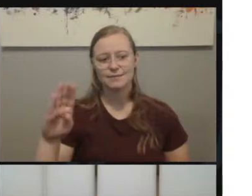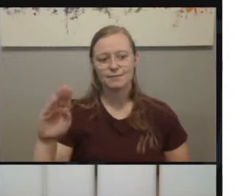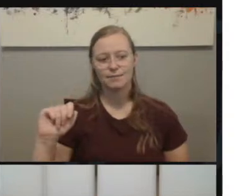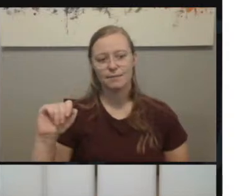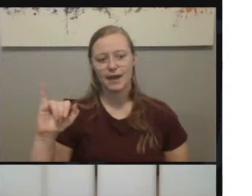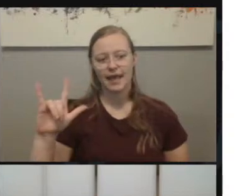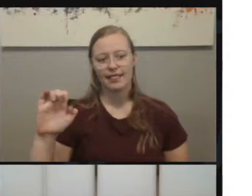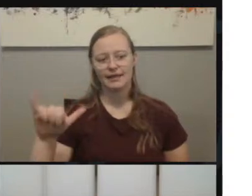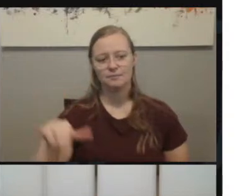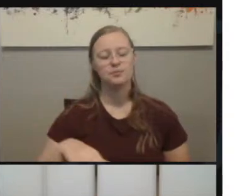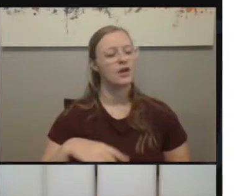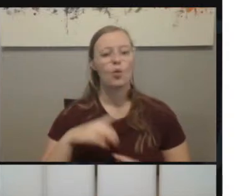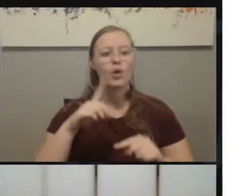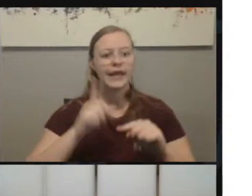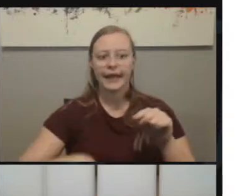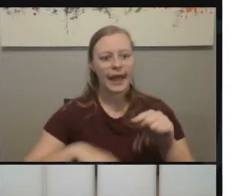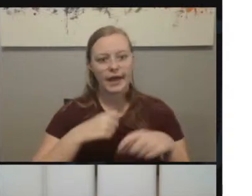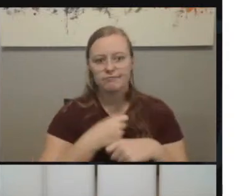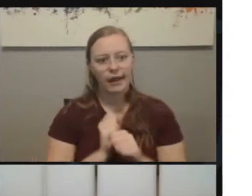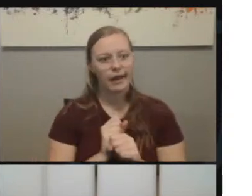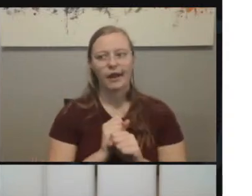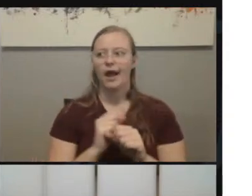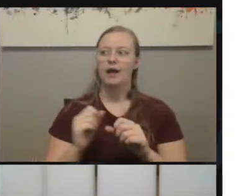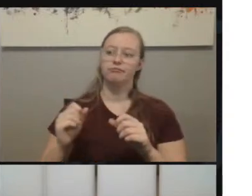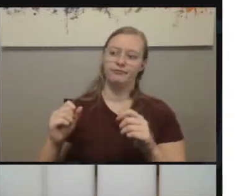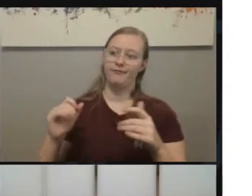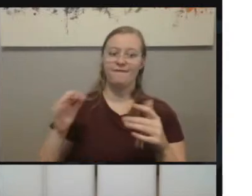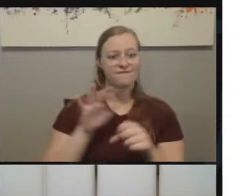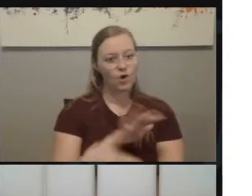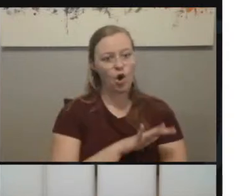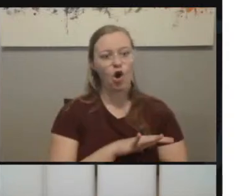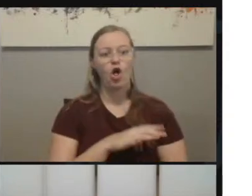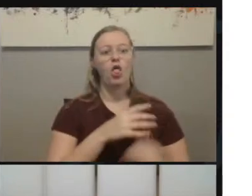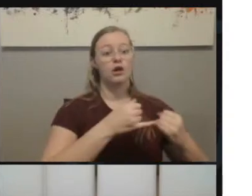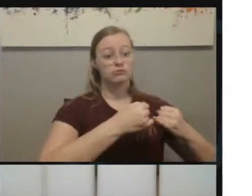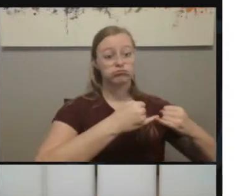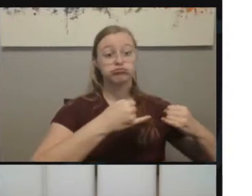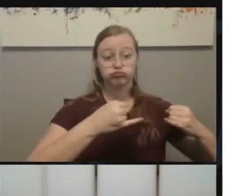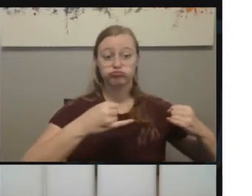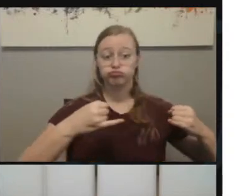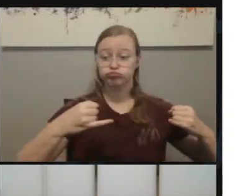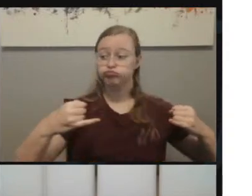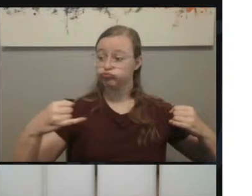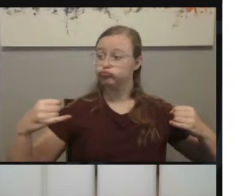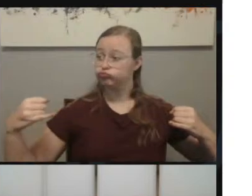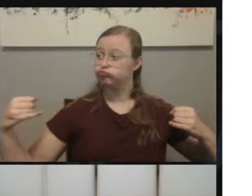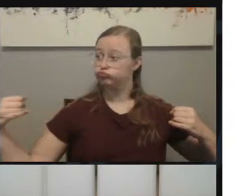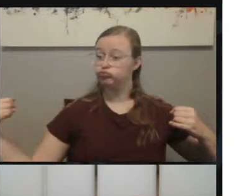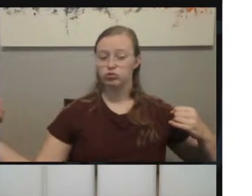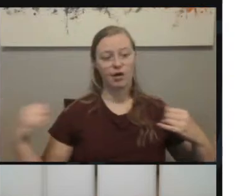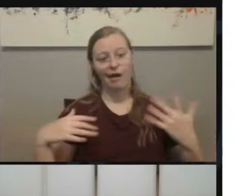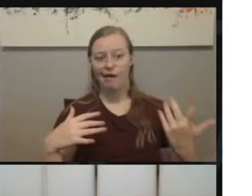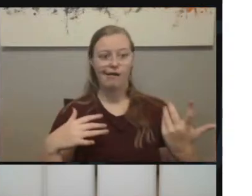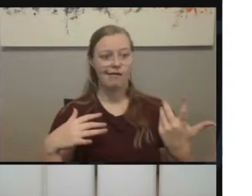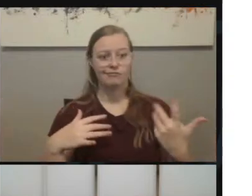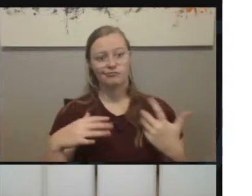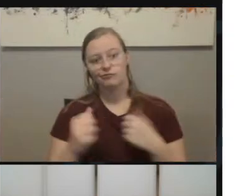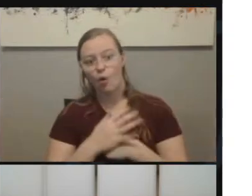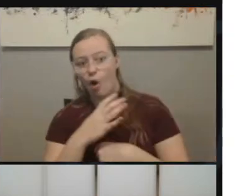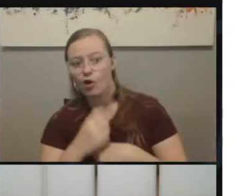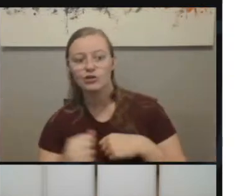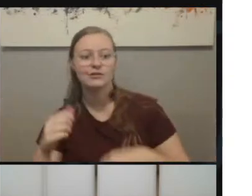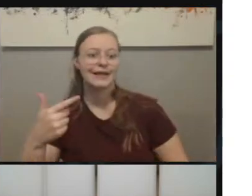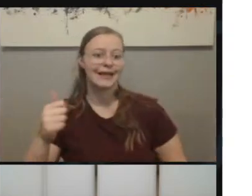cannot create a continuous line that spans the Atlantic Ocean, say from the